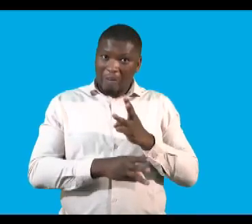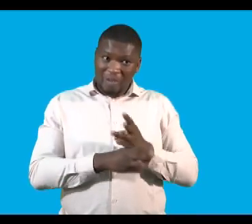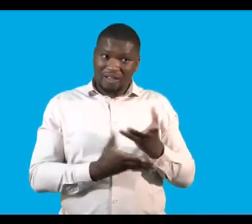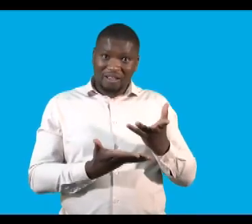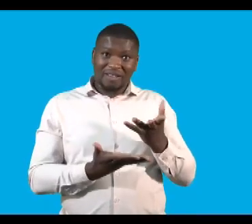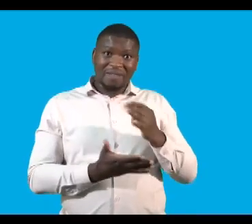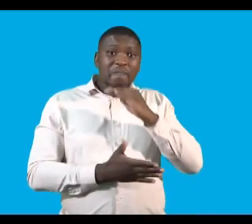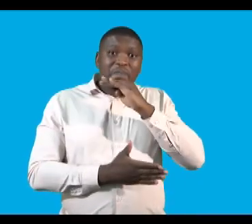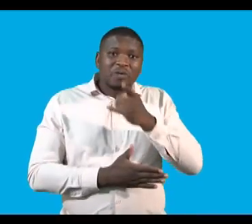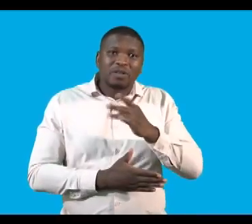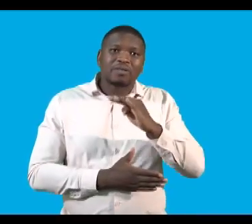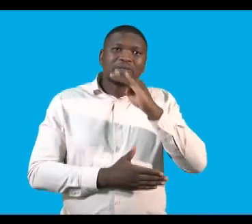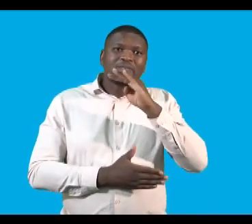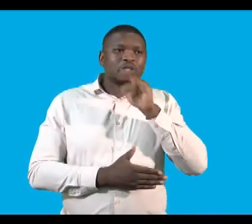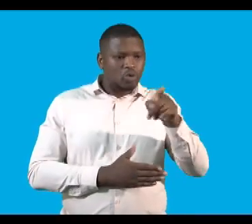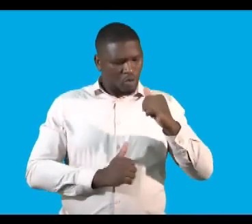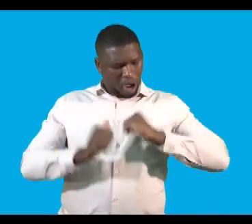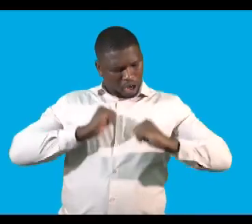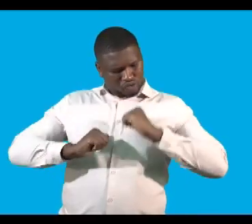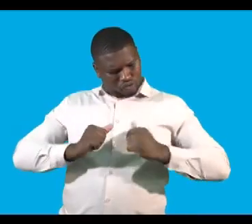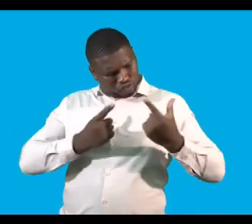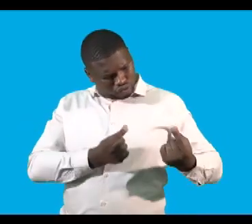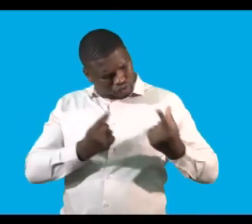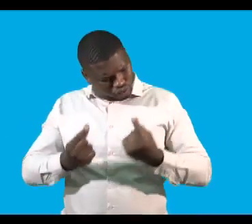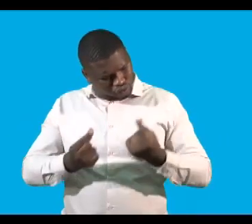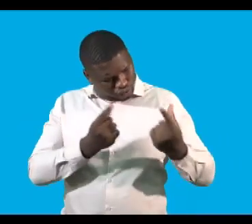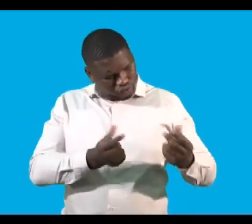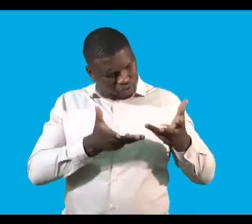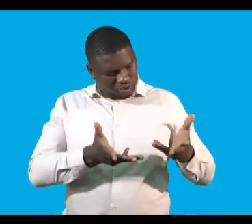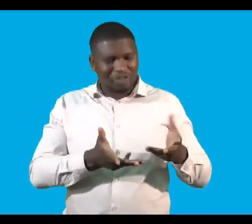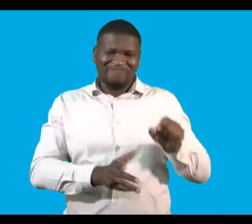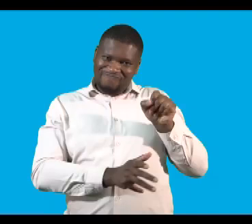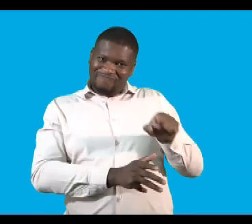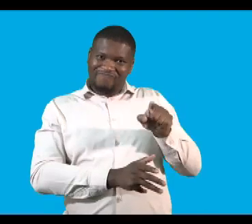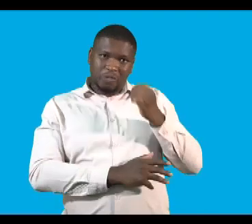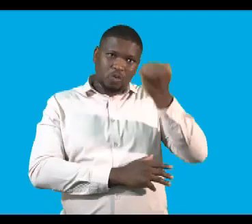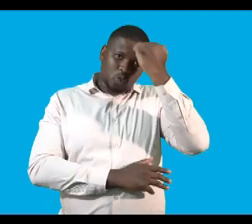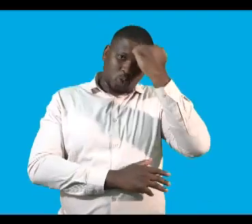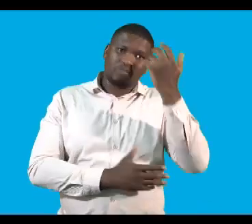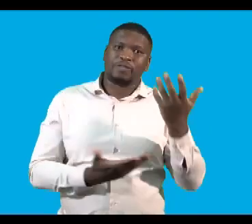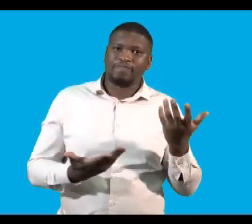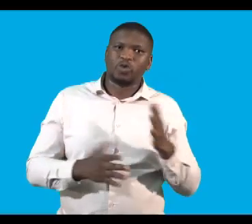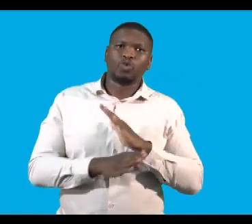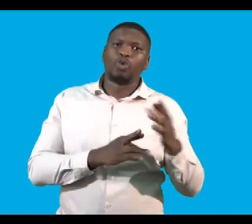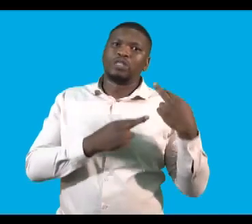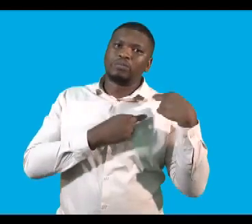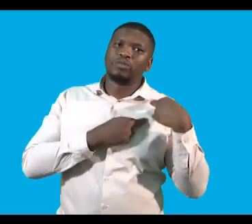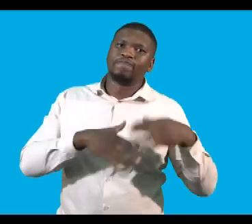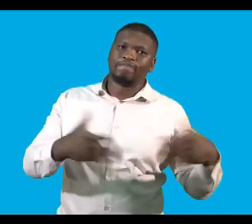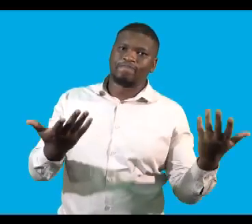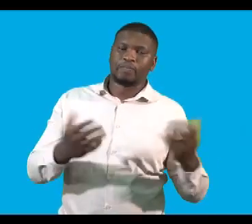mean way. She's saying that what he did by buying homework, that is very